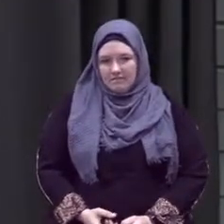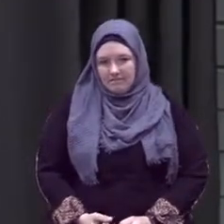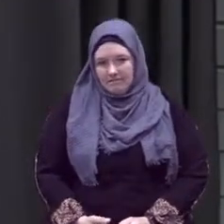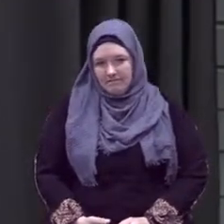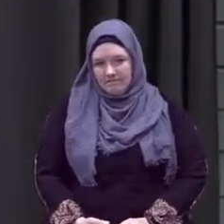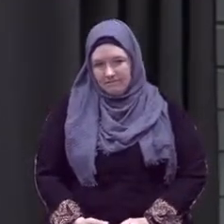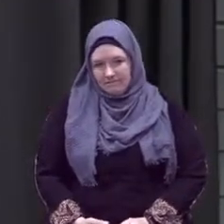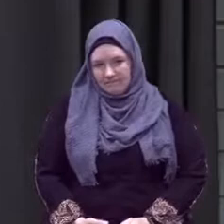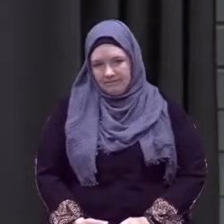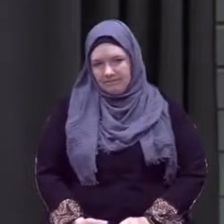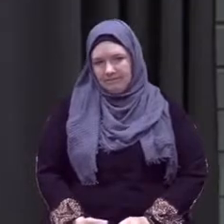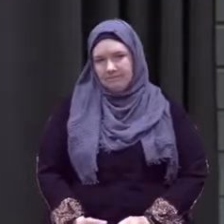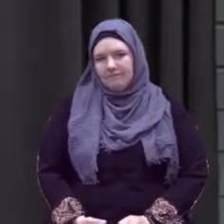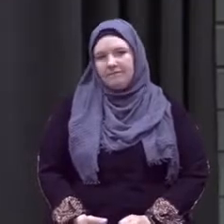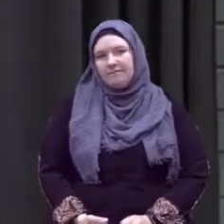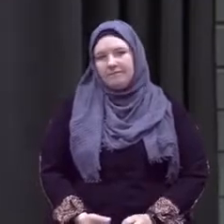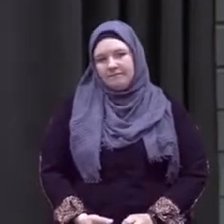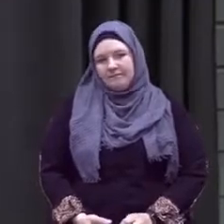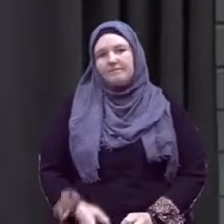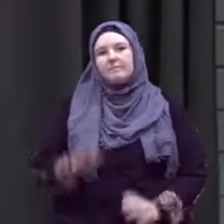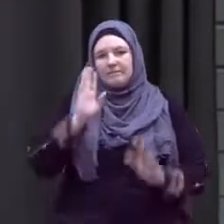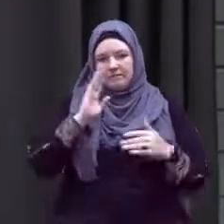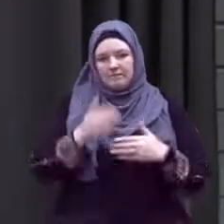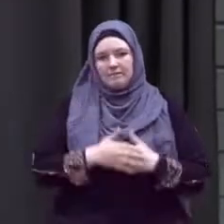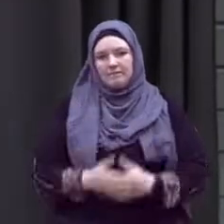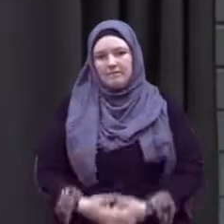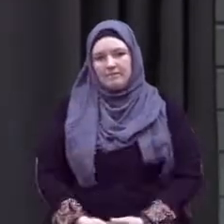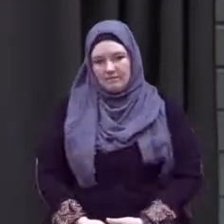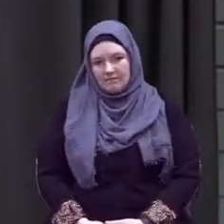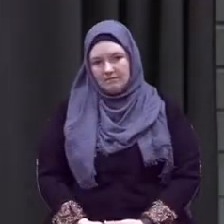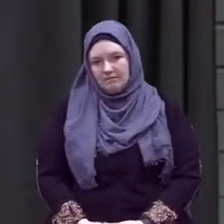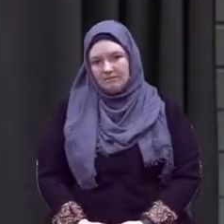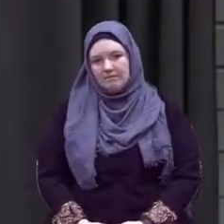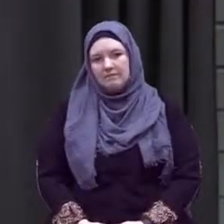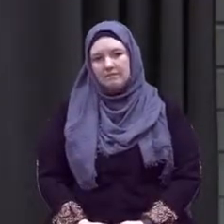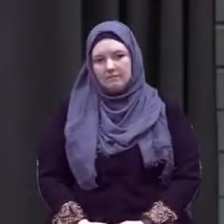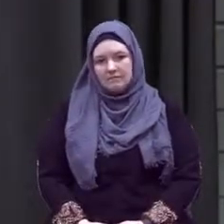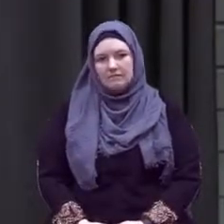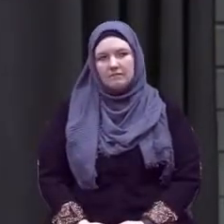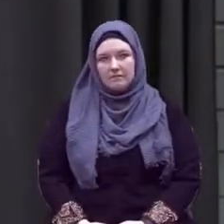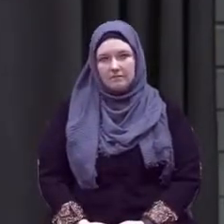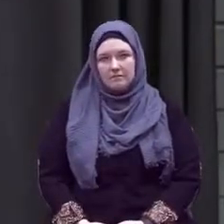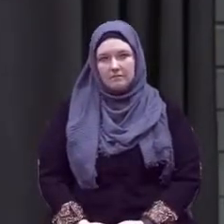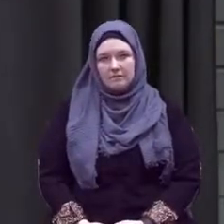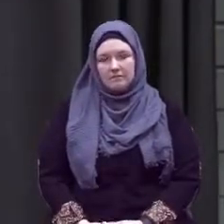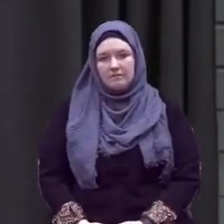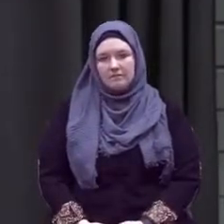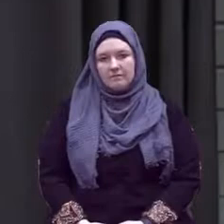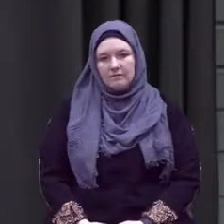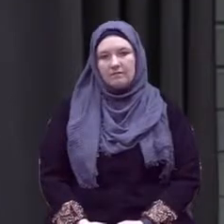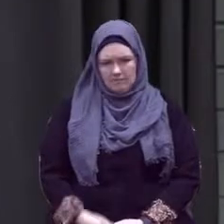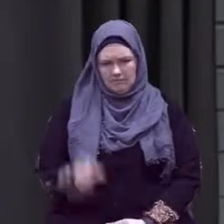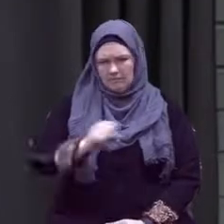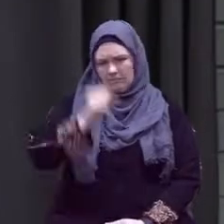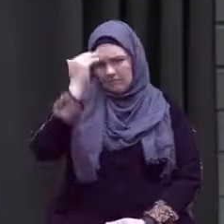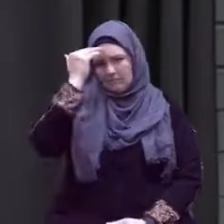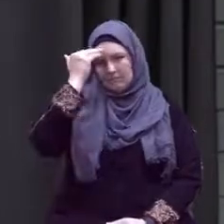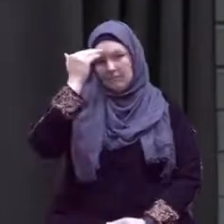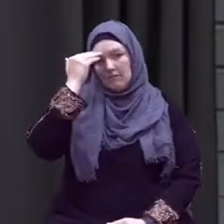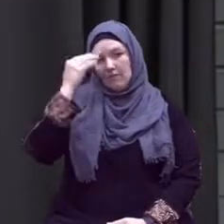We hope that when you are righteous, you don't violate Allah subhanahu wa ta'ala at any time. Also, Dar